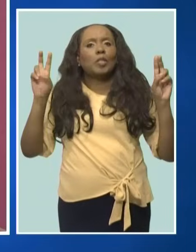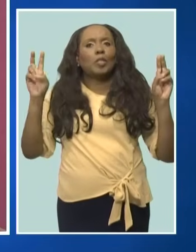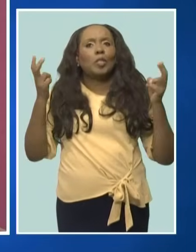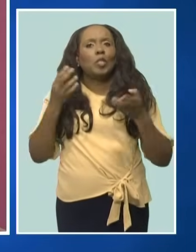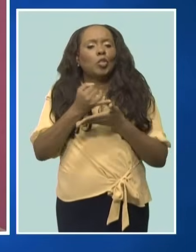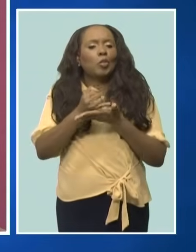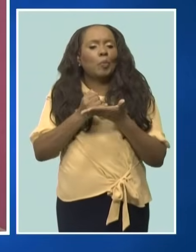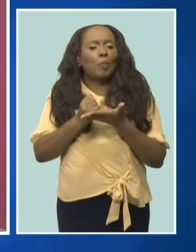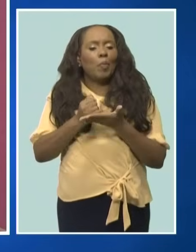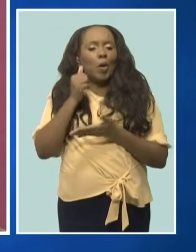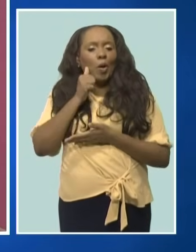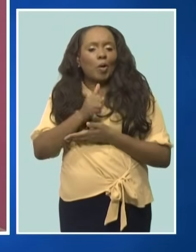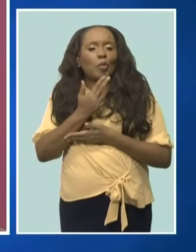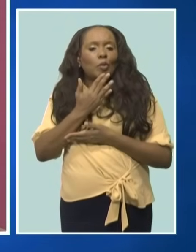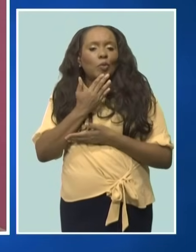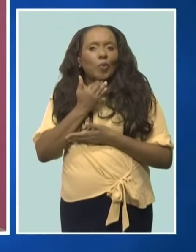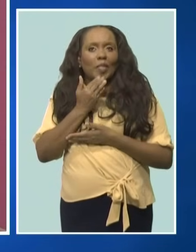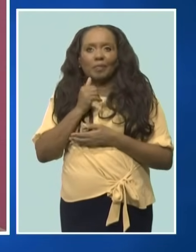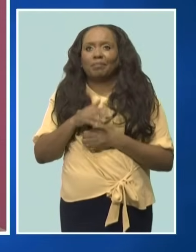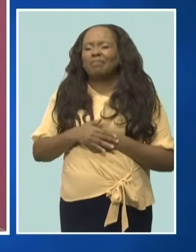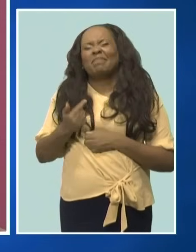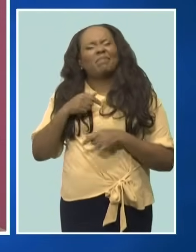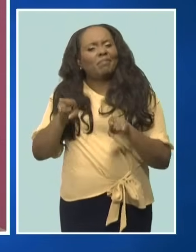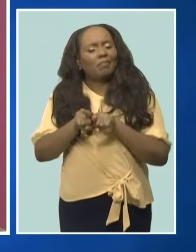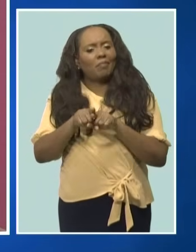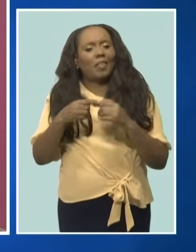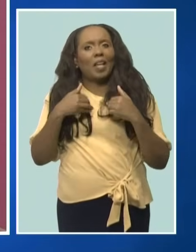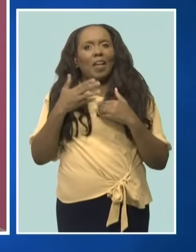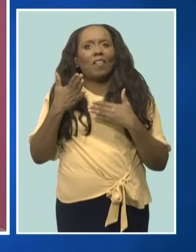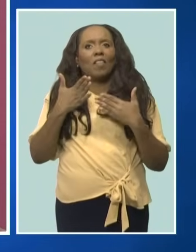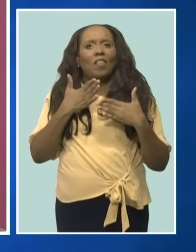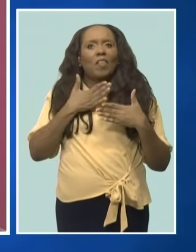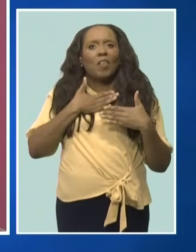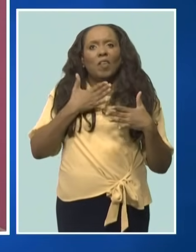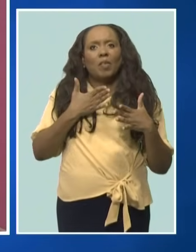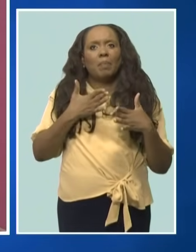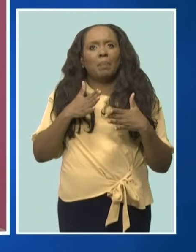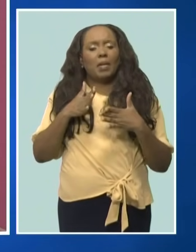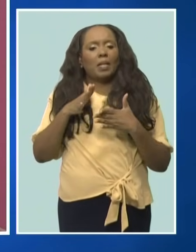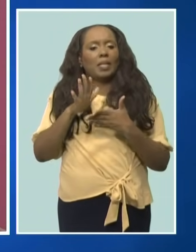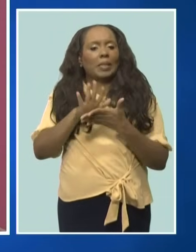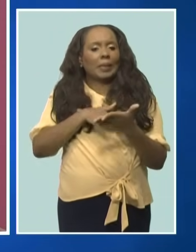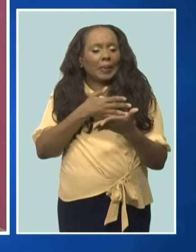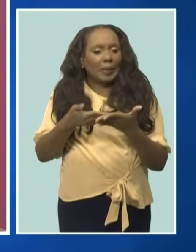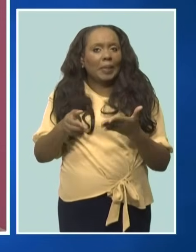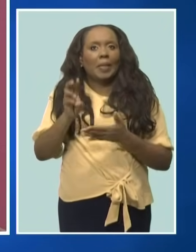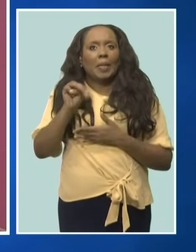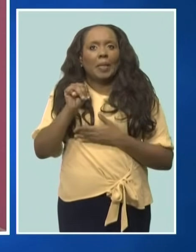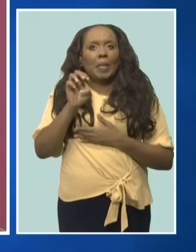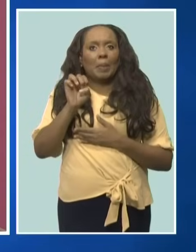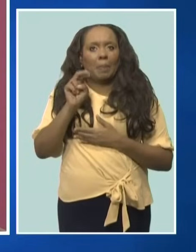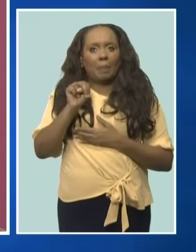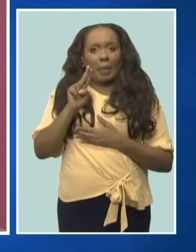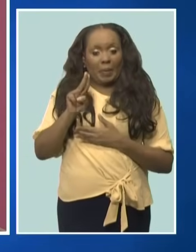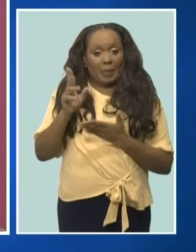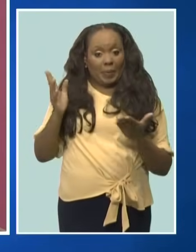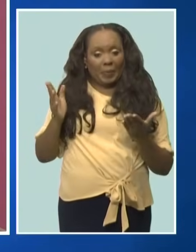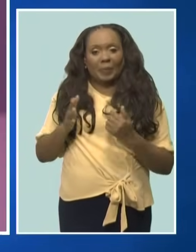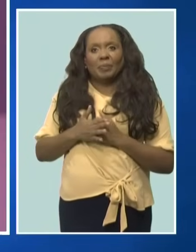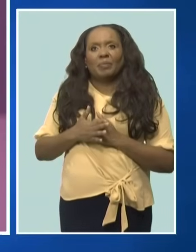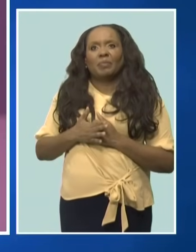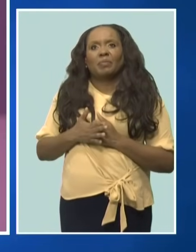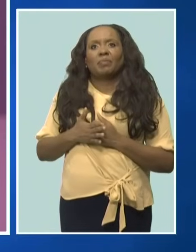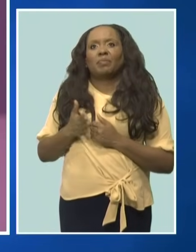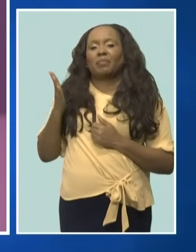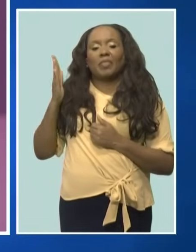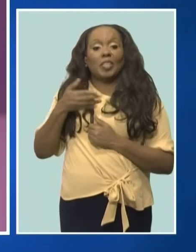also including my cocktail menu. So this is a little example of what I will be showcasing. This is our New